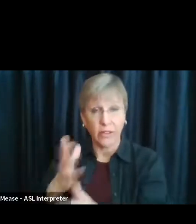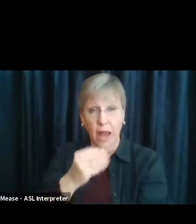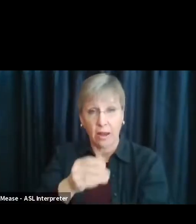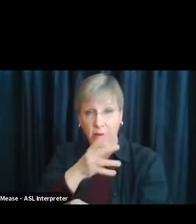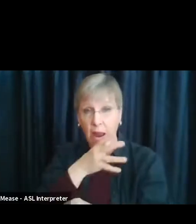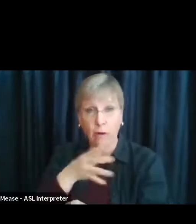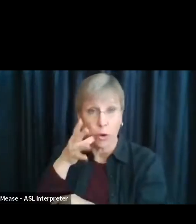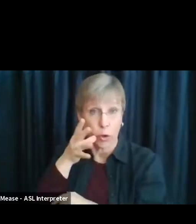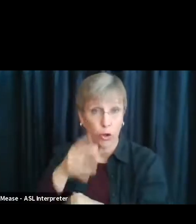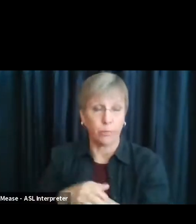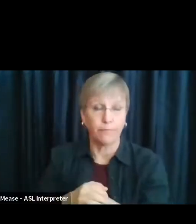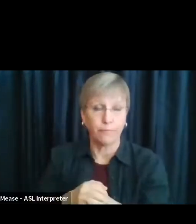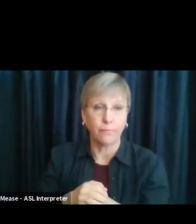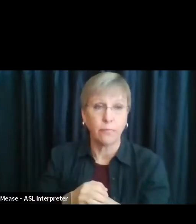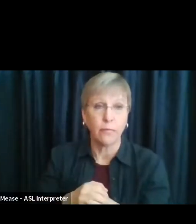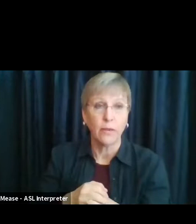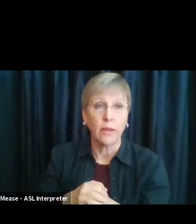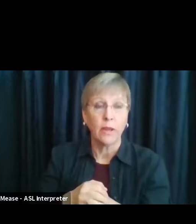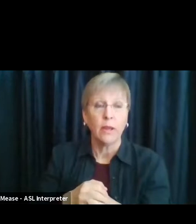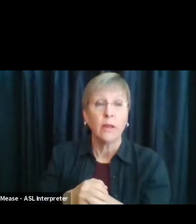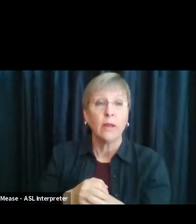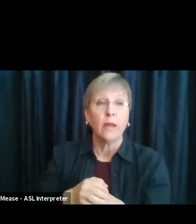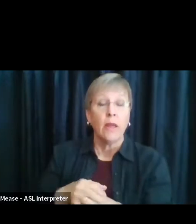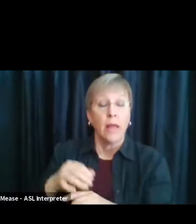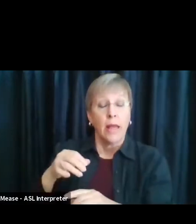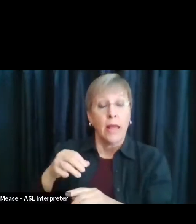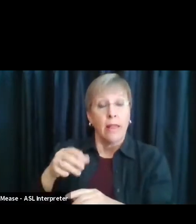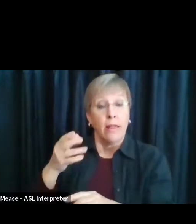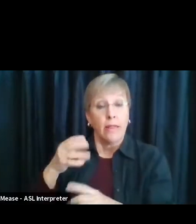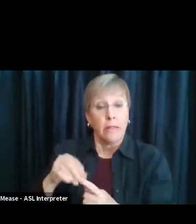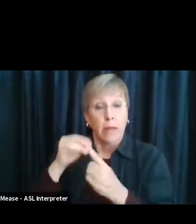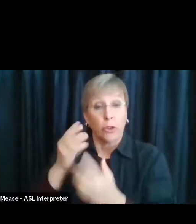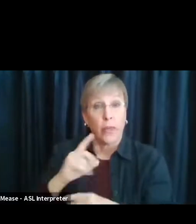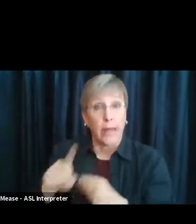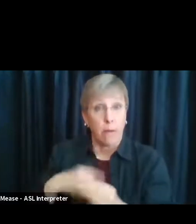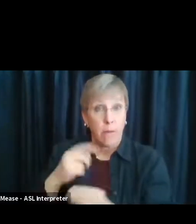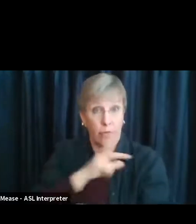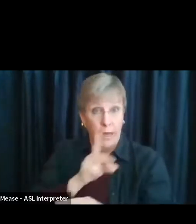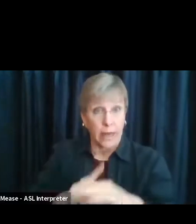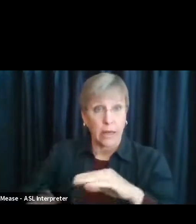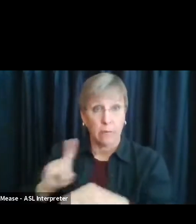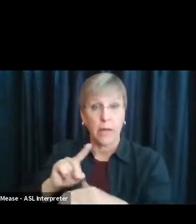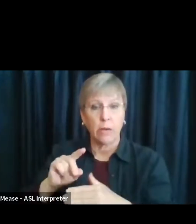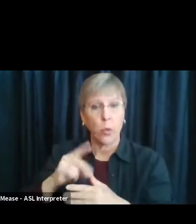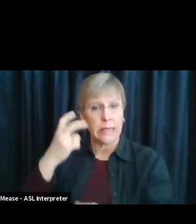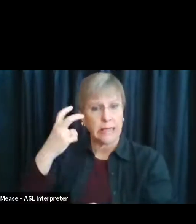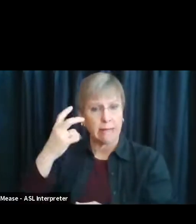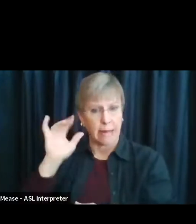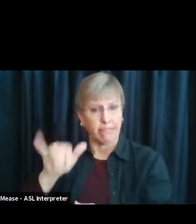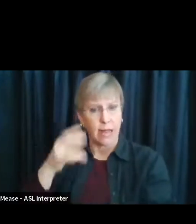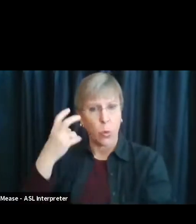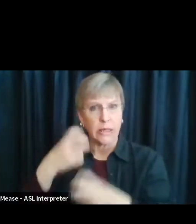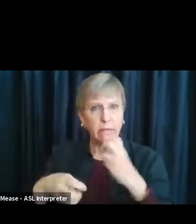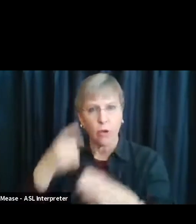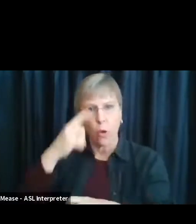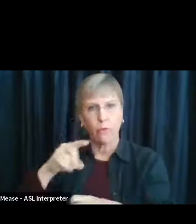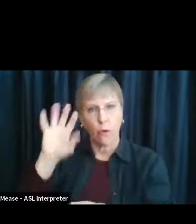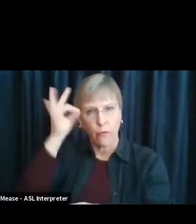And the particularity of this kingdom was that it was very difficult for French people to colonize